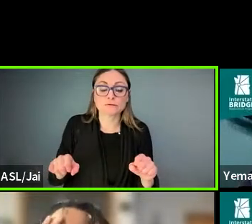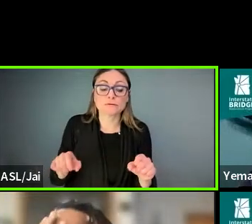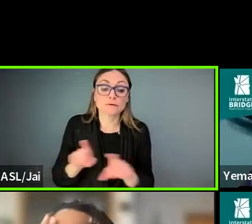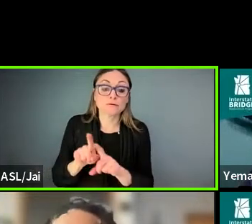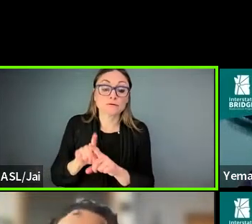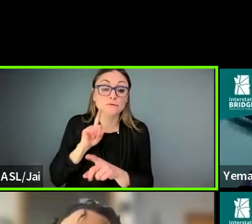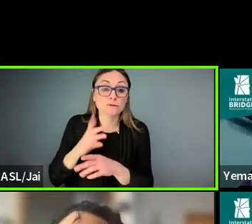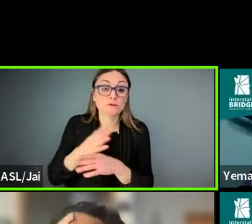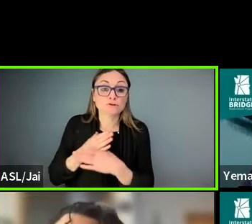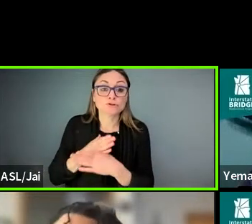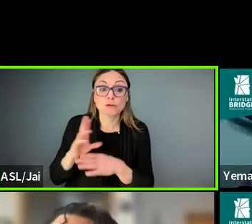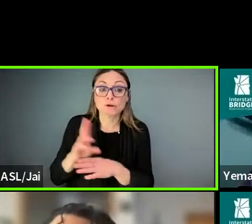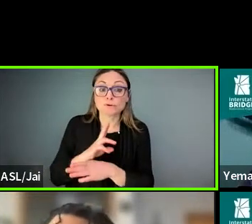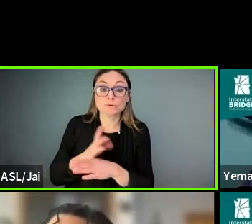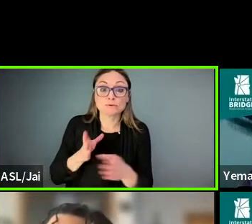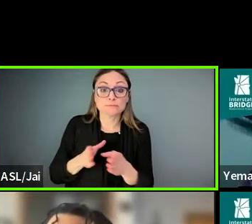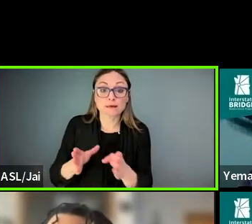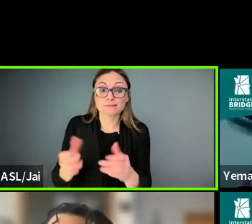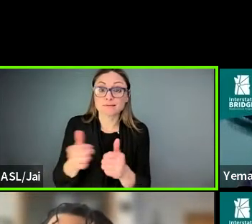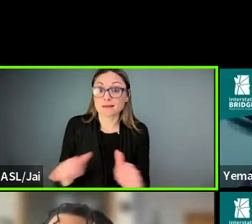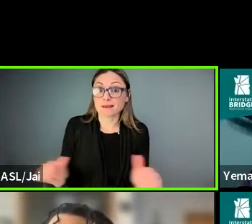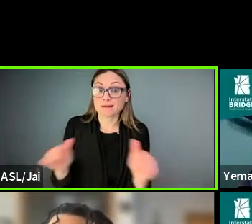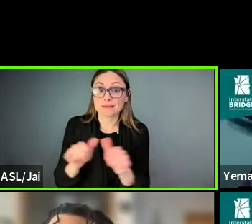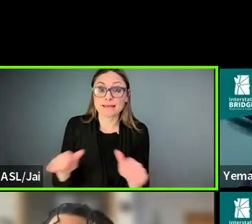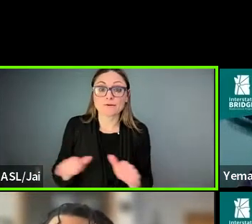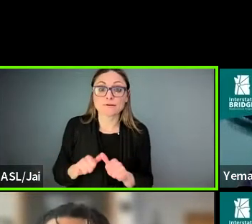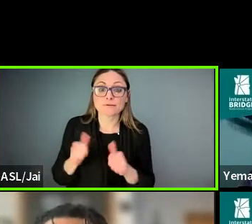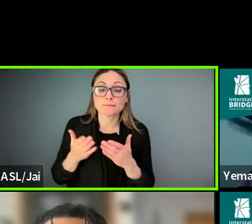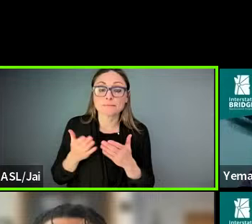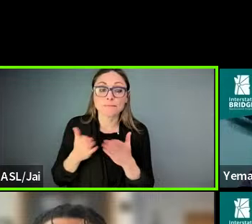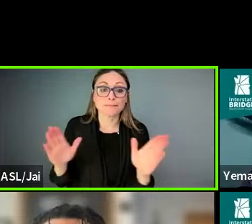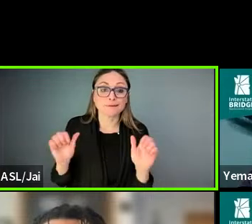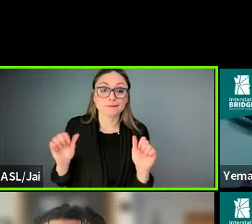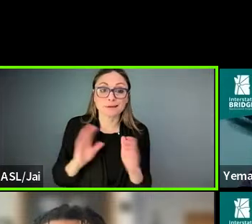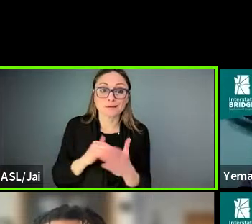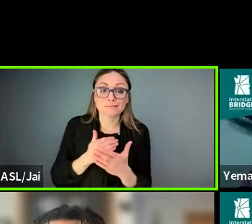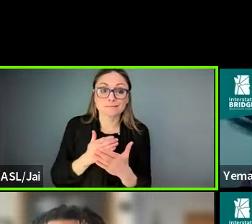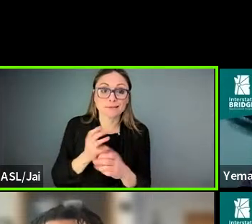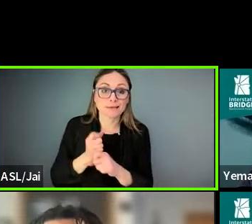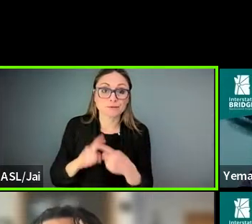path and any areas that the public can get to on the bridge.